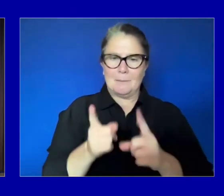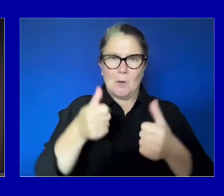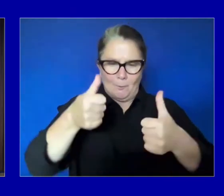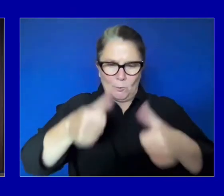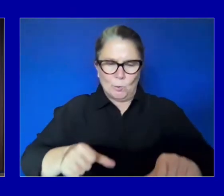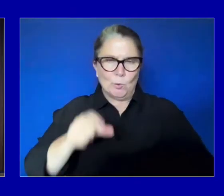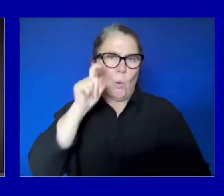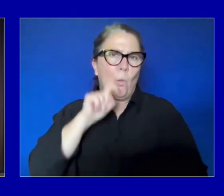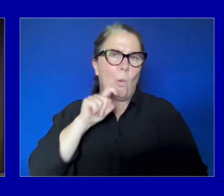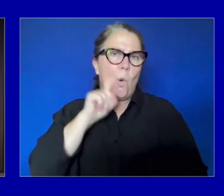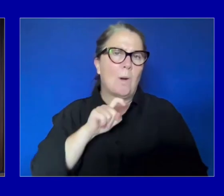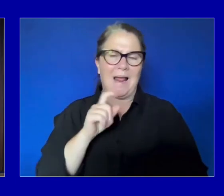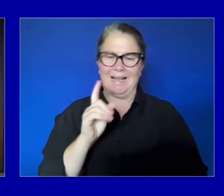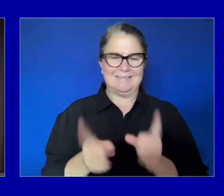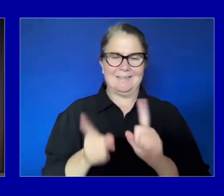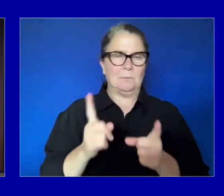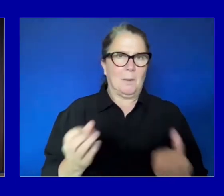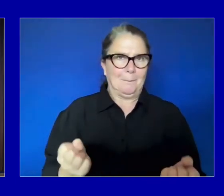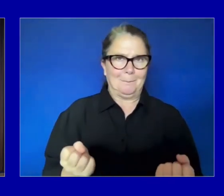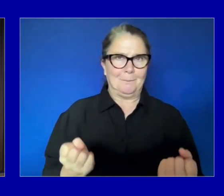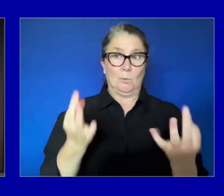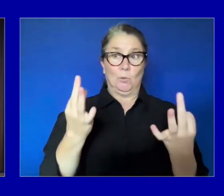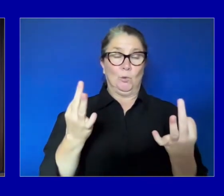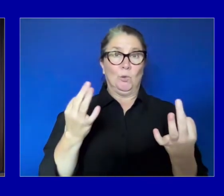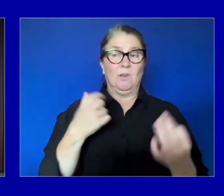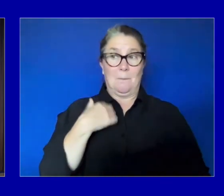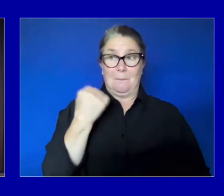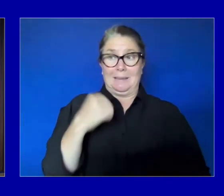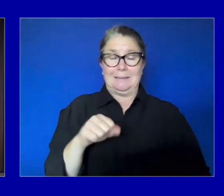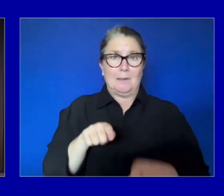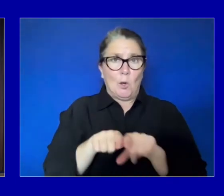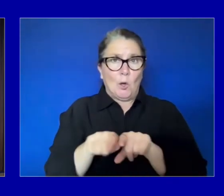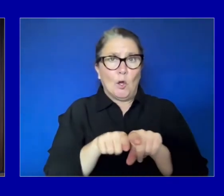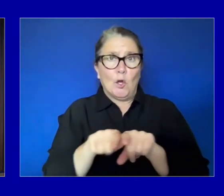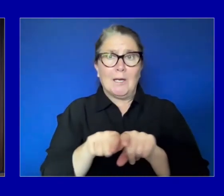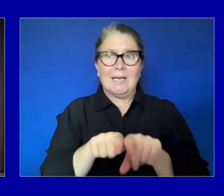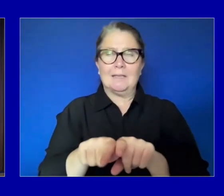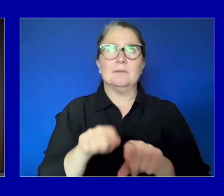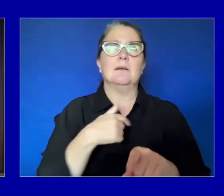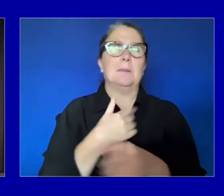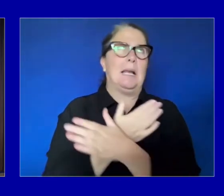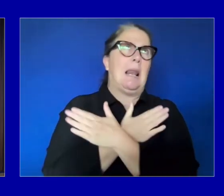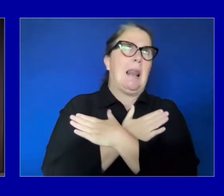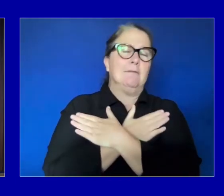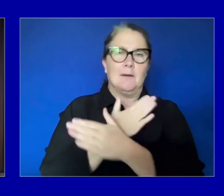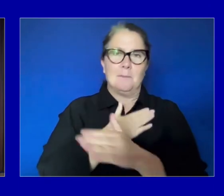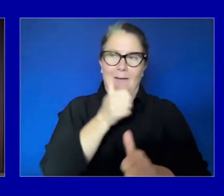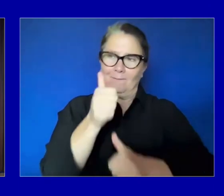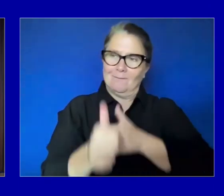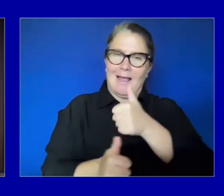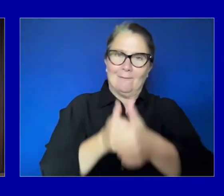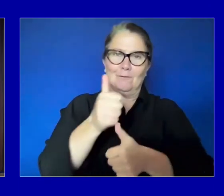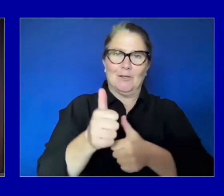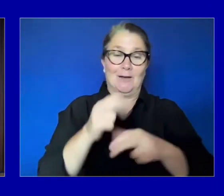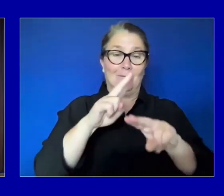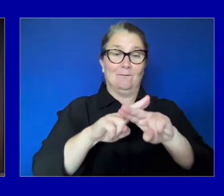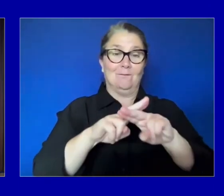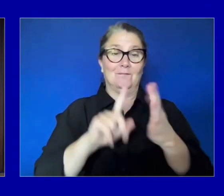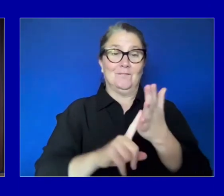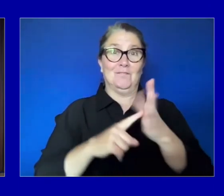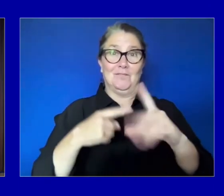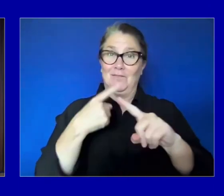Um, and like, I'm still discovering that too. And, I love flax. Like I've got, I've planted so much flax in my